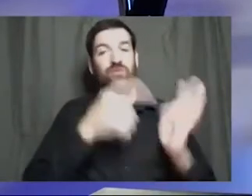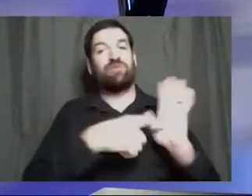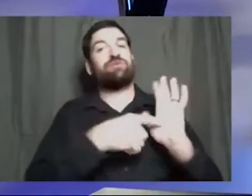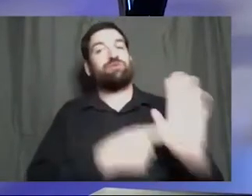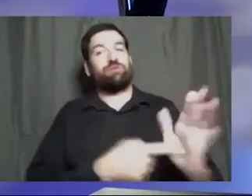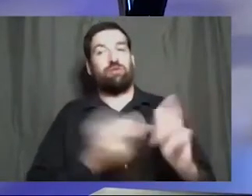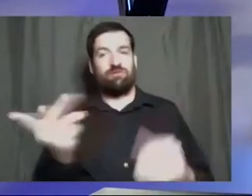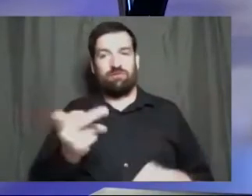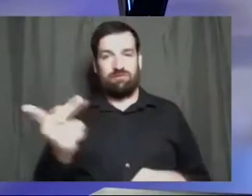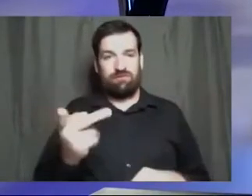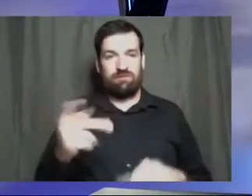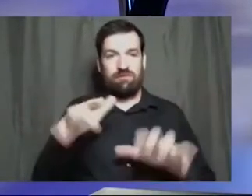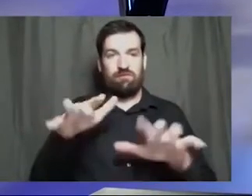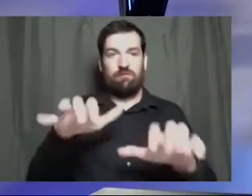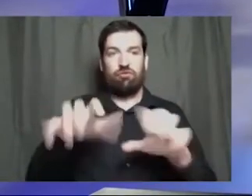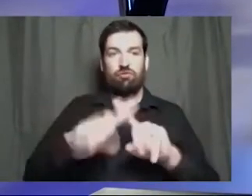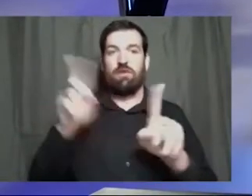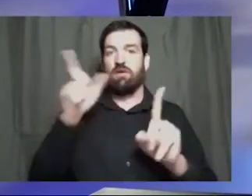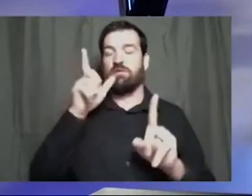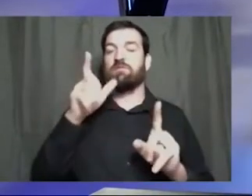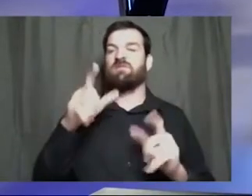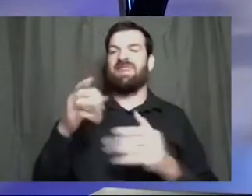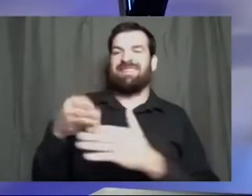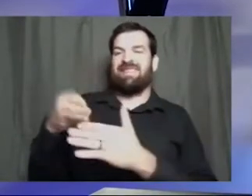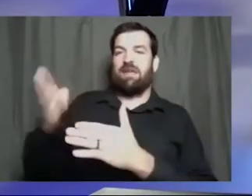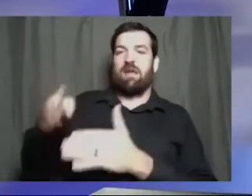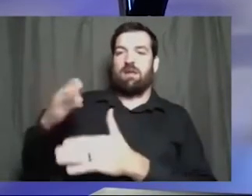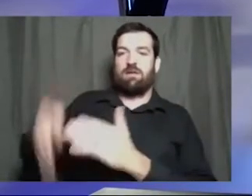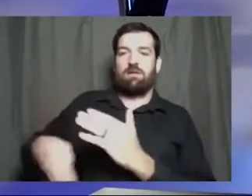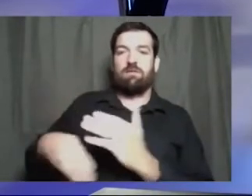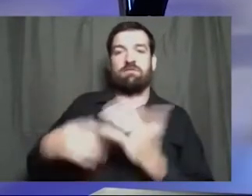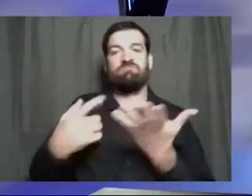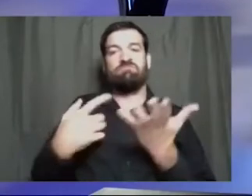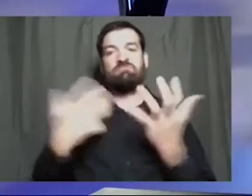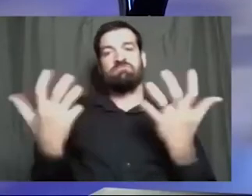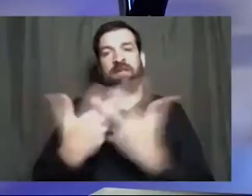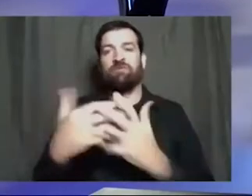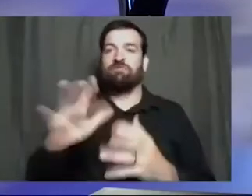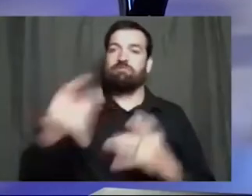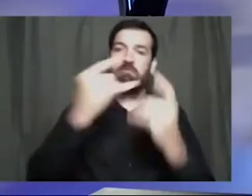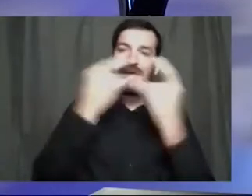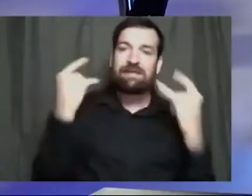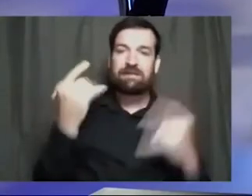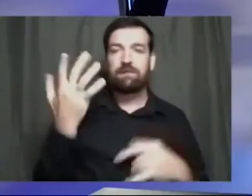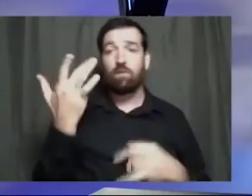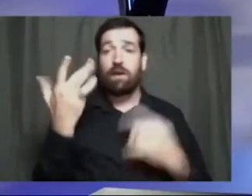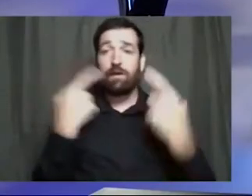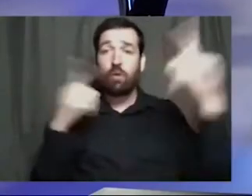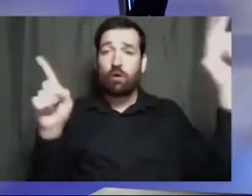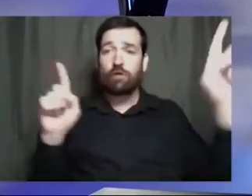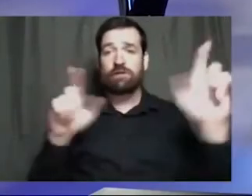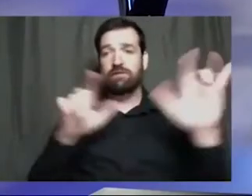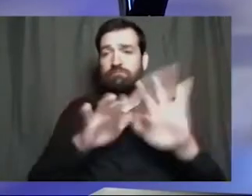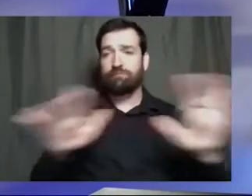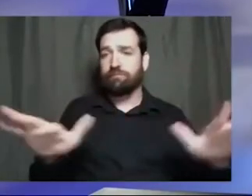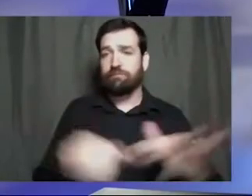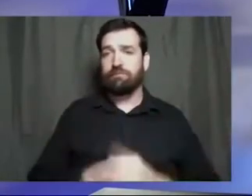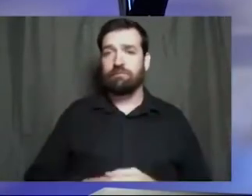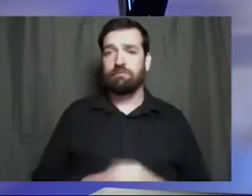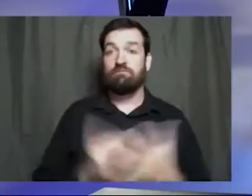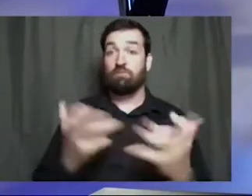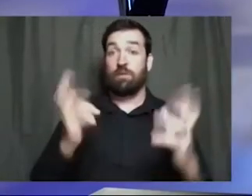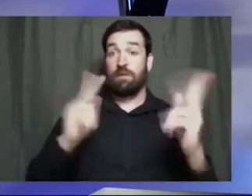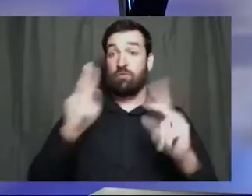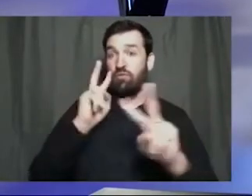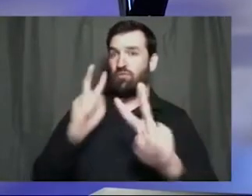we're going to replay that video at the end just to kind of go along with your masking and why they work and why it's so important to have them on. So. Yes. I just want people to stay tuned until the end of the show for